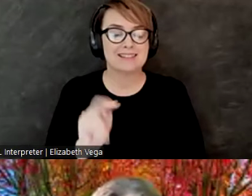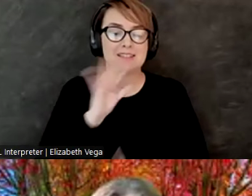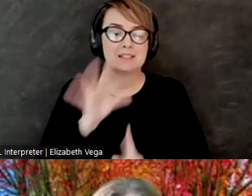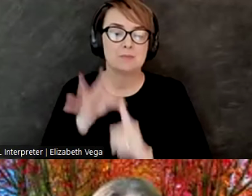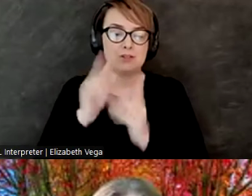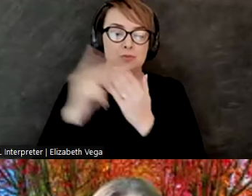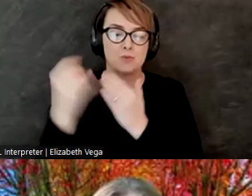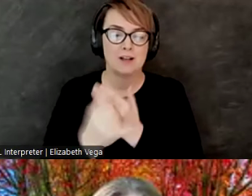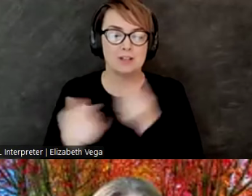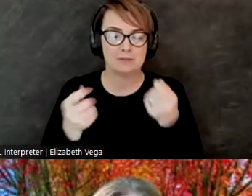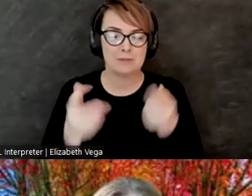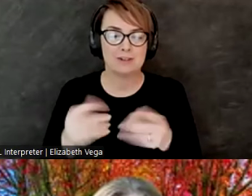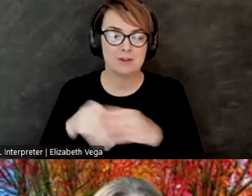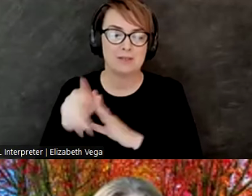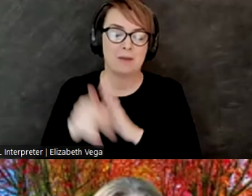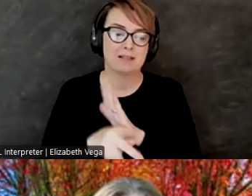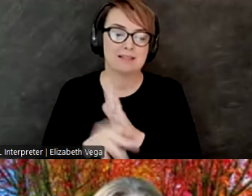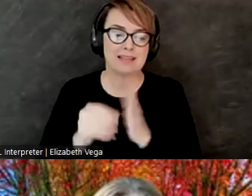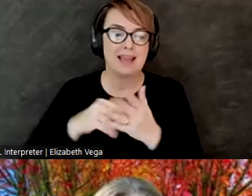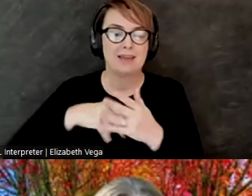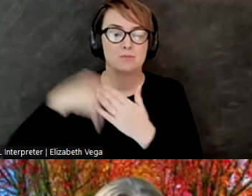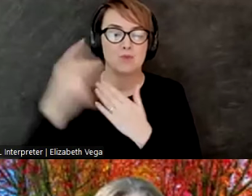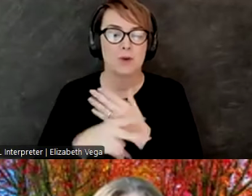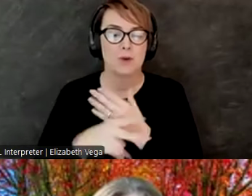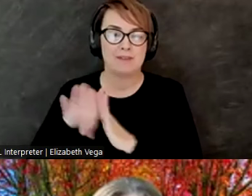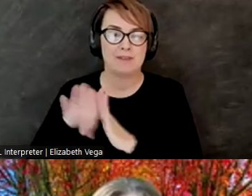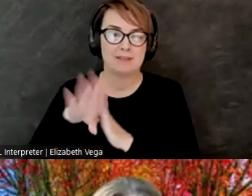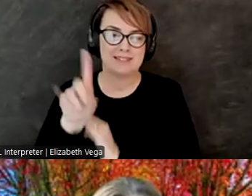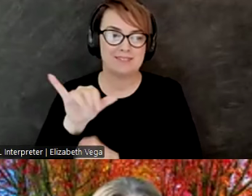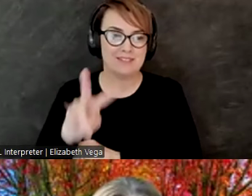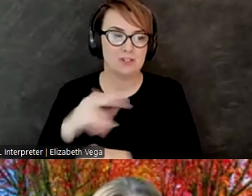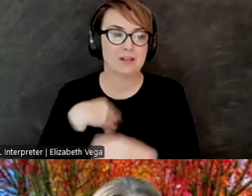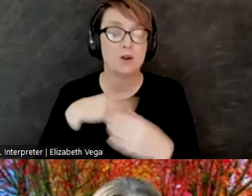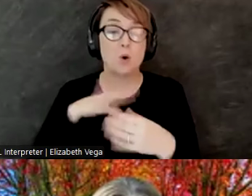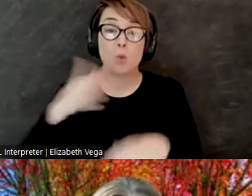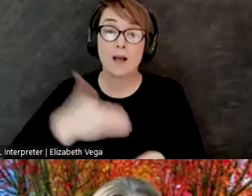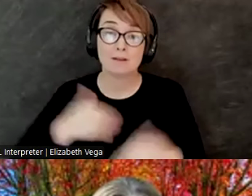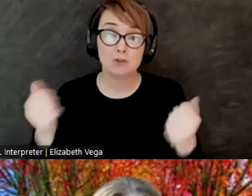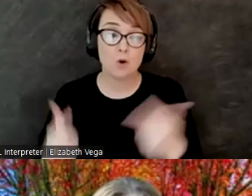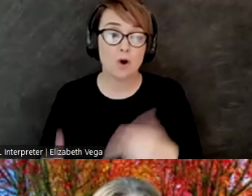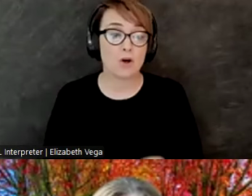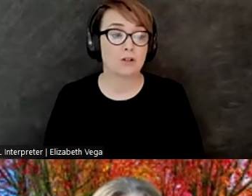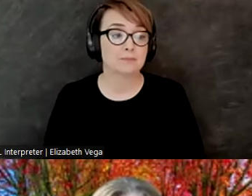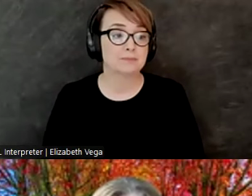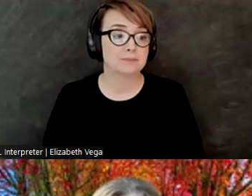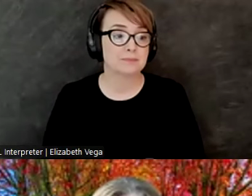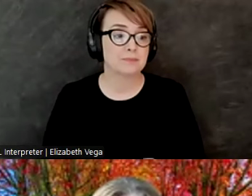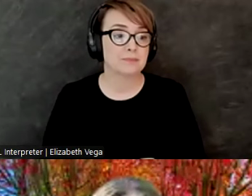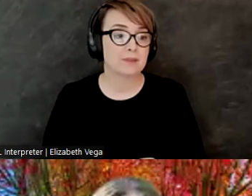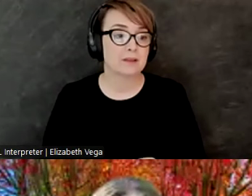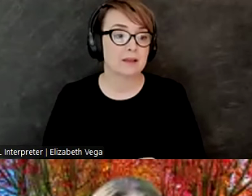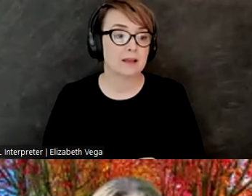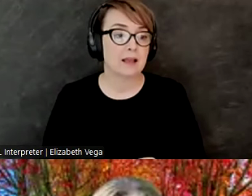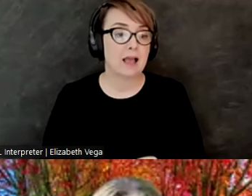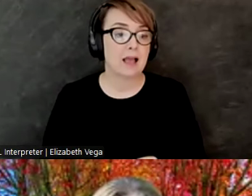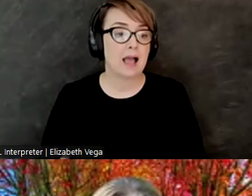Division. So welcome to all of you. Once again, I'm Karen Bloomer, and I'm the facilitator of this